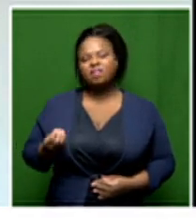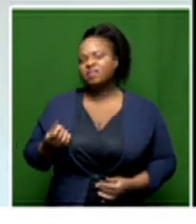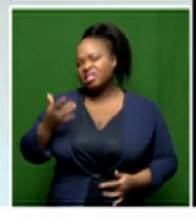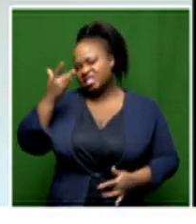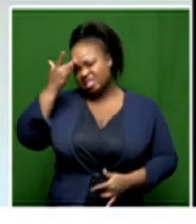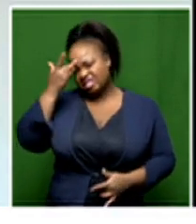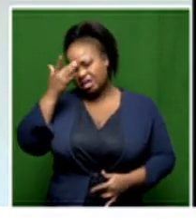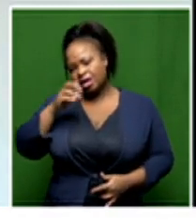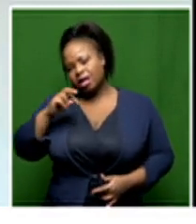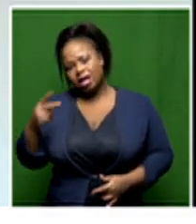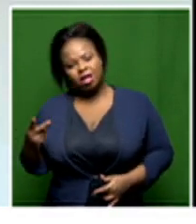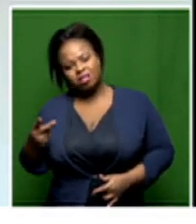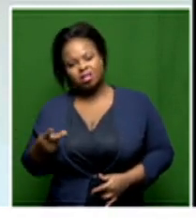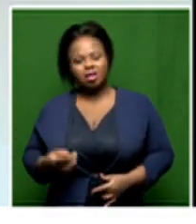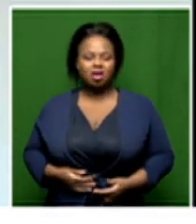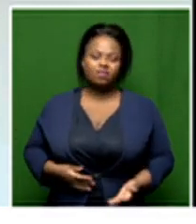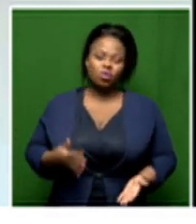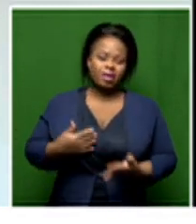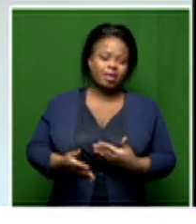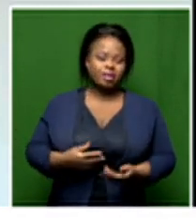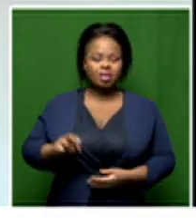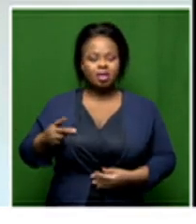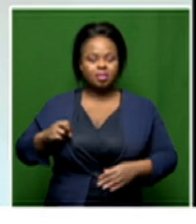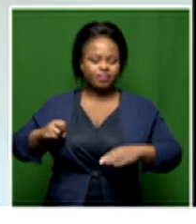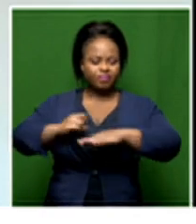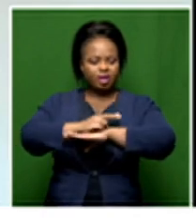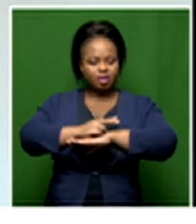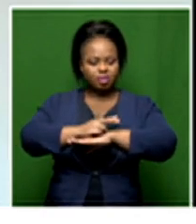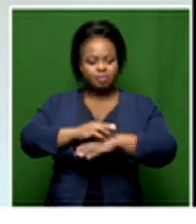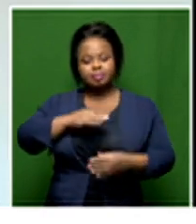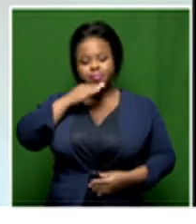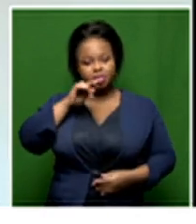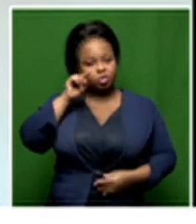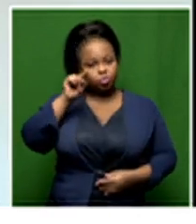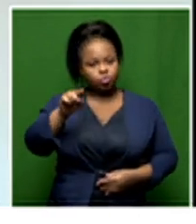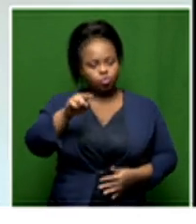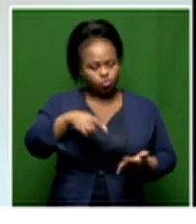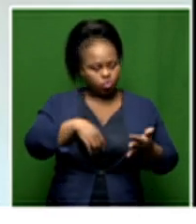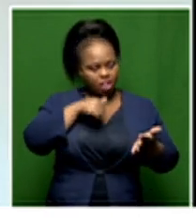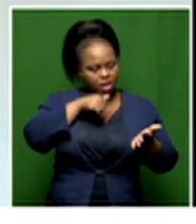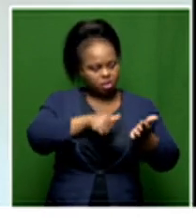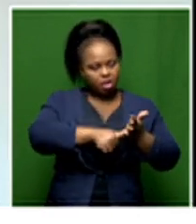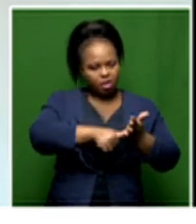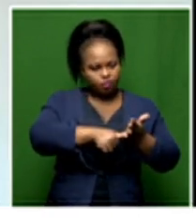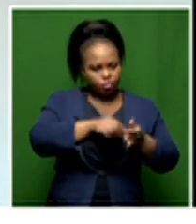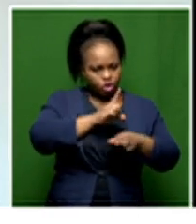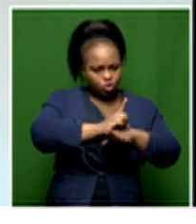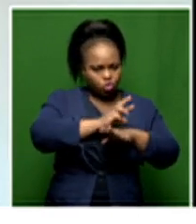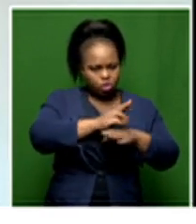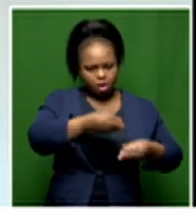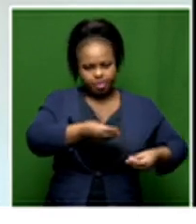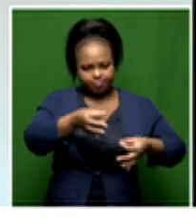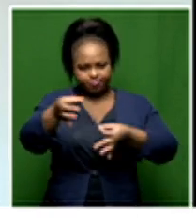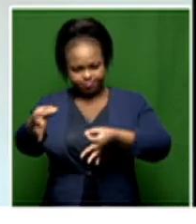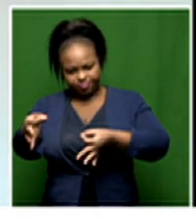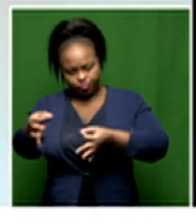illness or infected with any virus, you would be required to produce a medical certificate from a medical